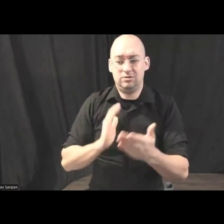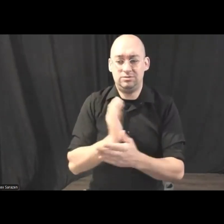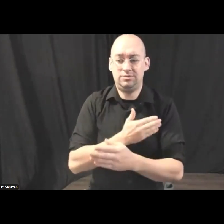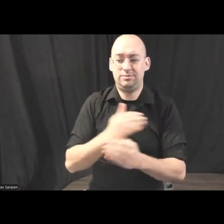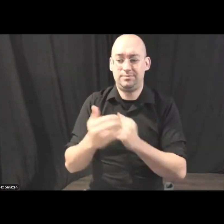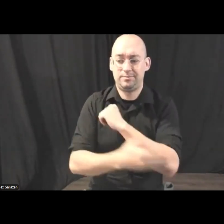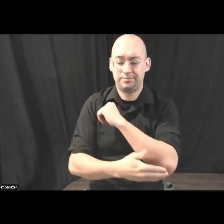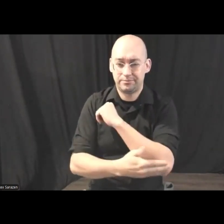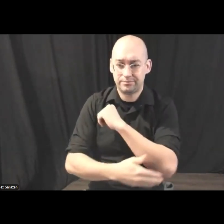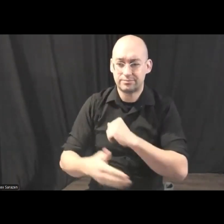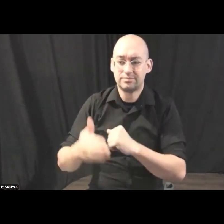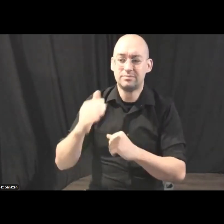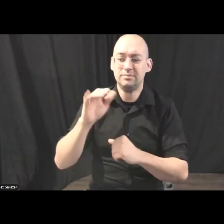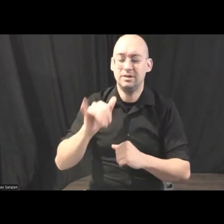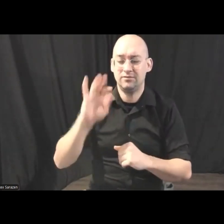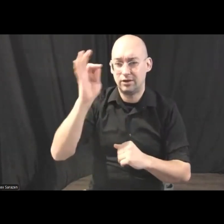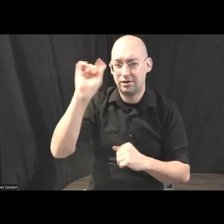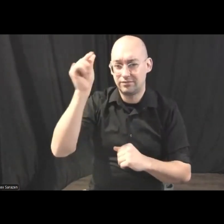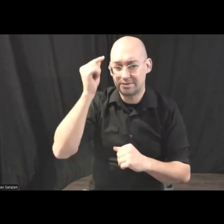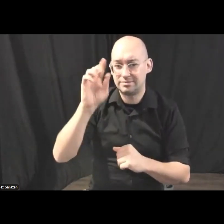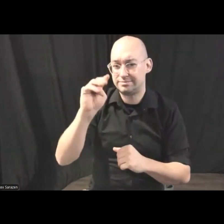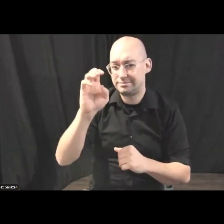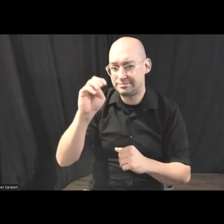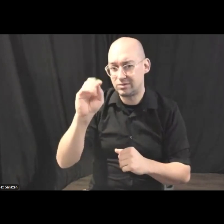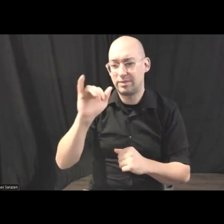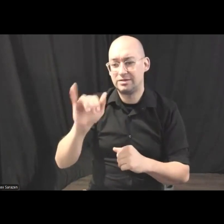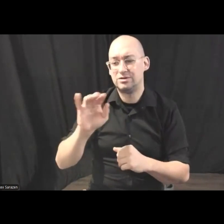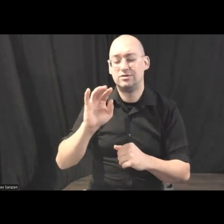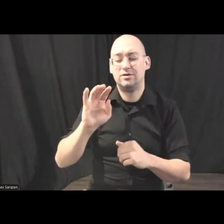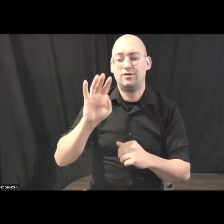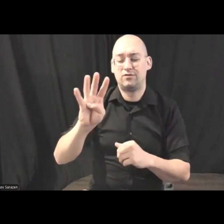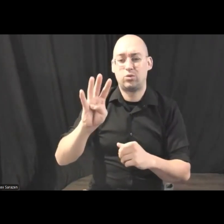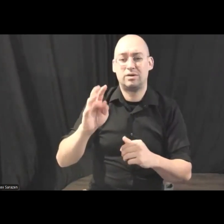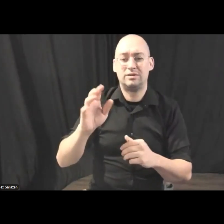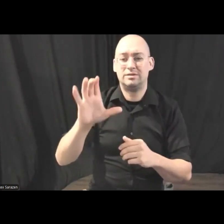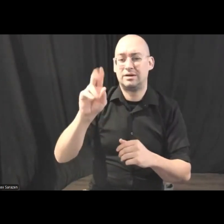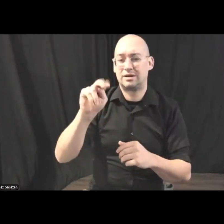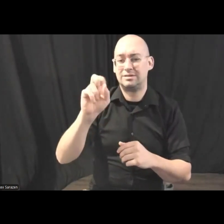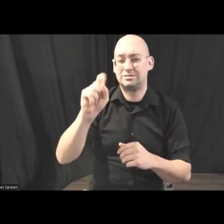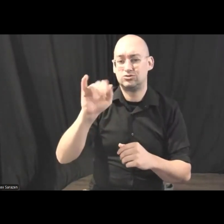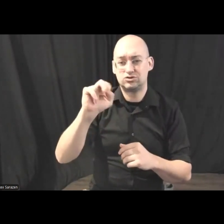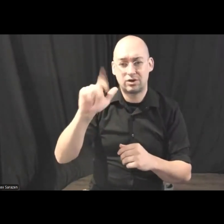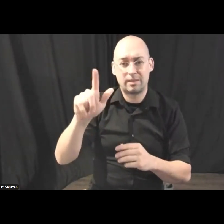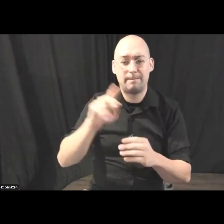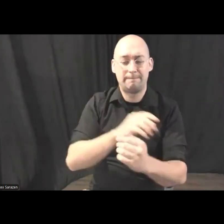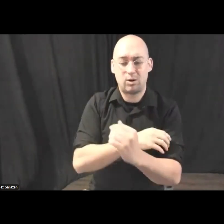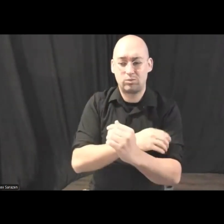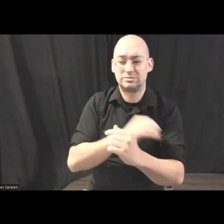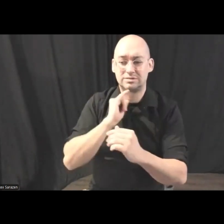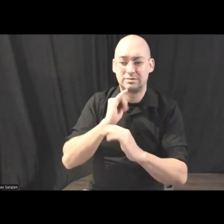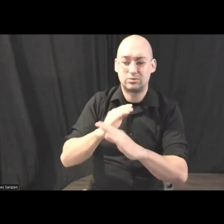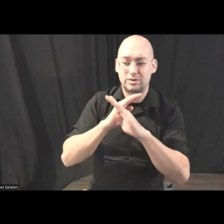be paused by a memo. Those are core constitutional powers that are being protected. So stay tuned, particularly with our